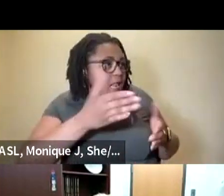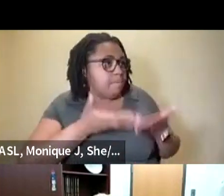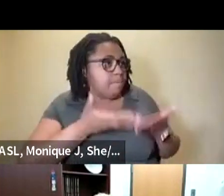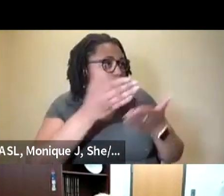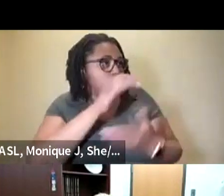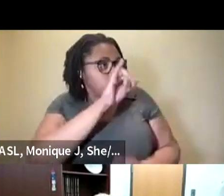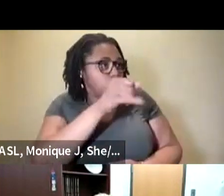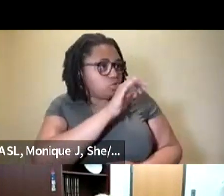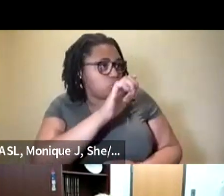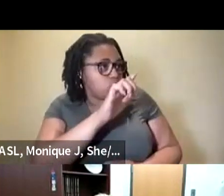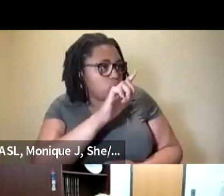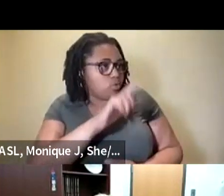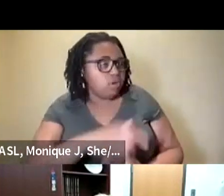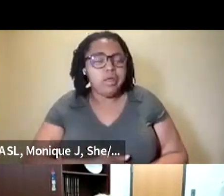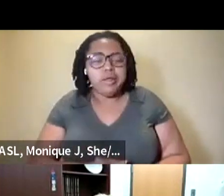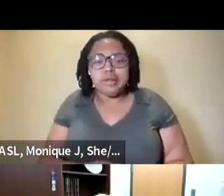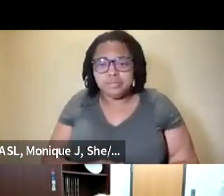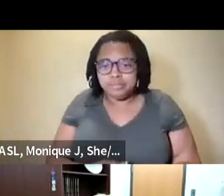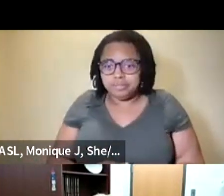Okay.